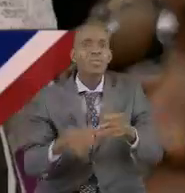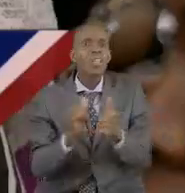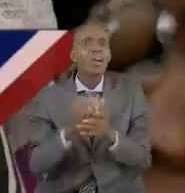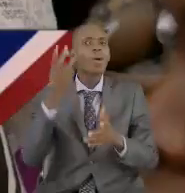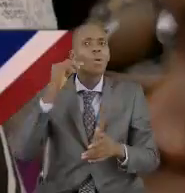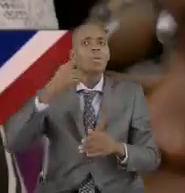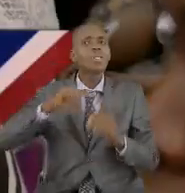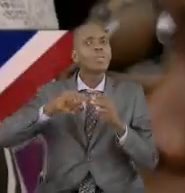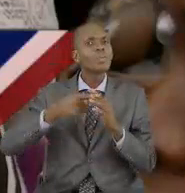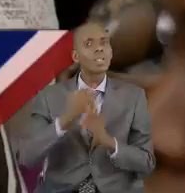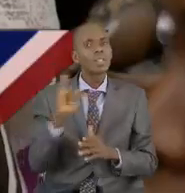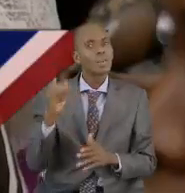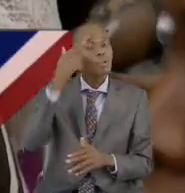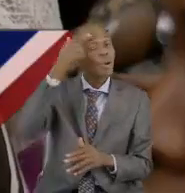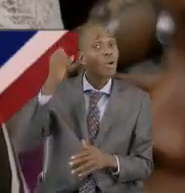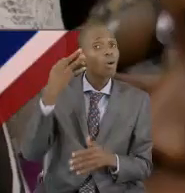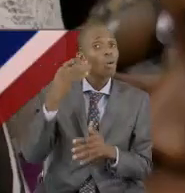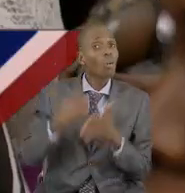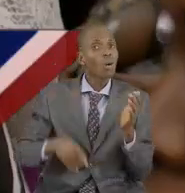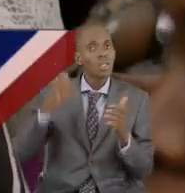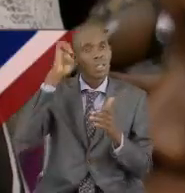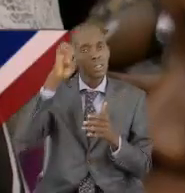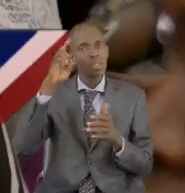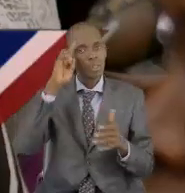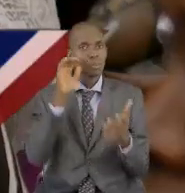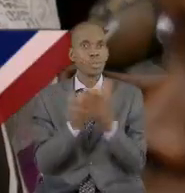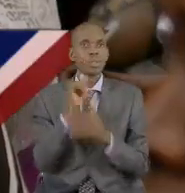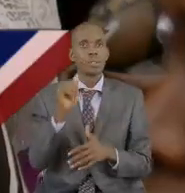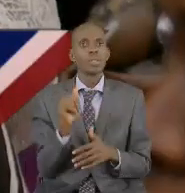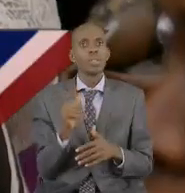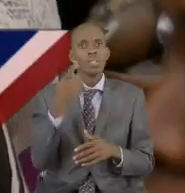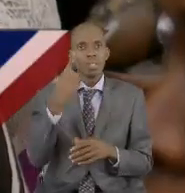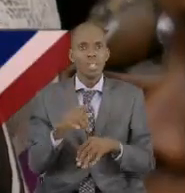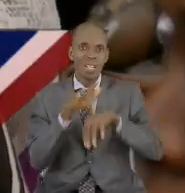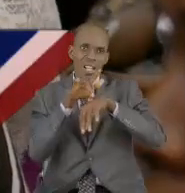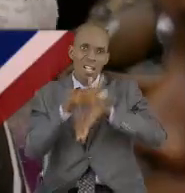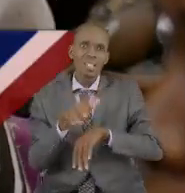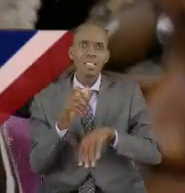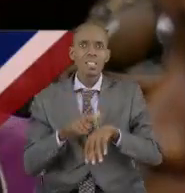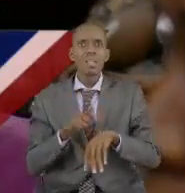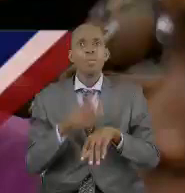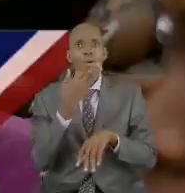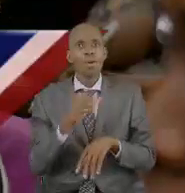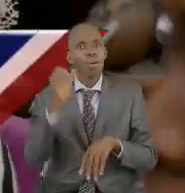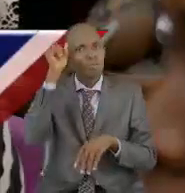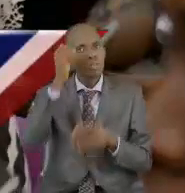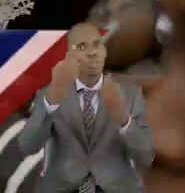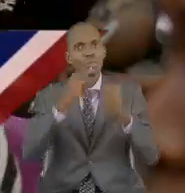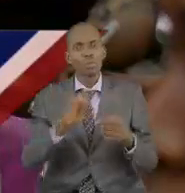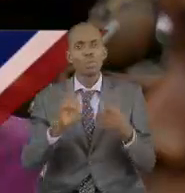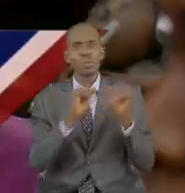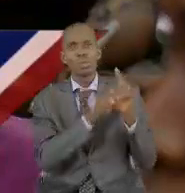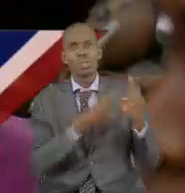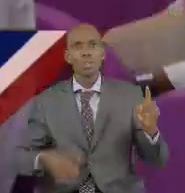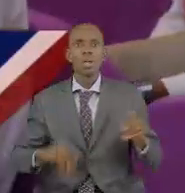his conviction, because of his conversion, the early period of his coming to the Lord. I'm asking